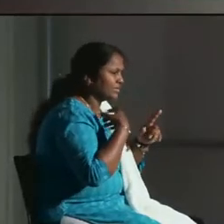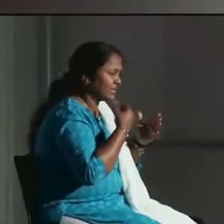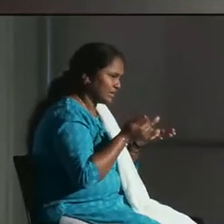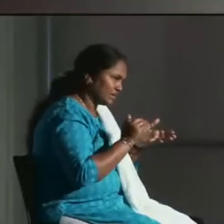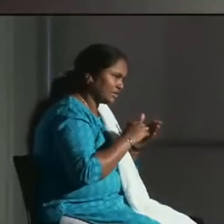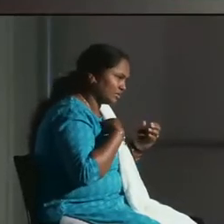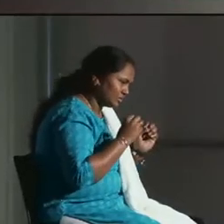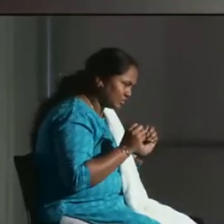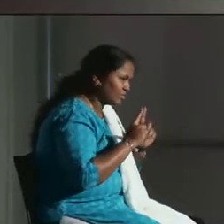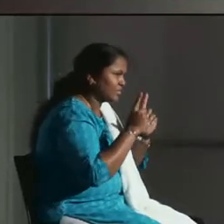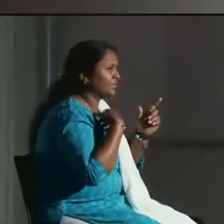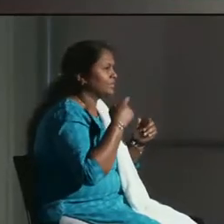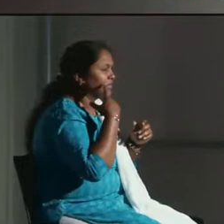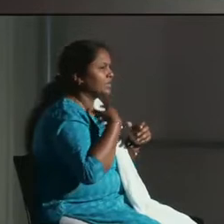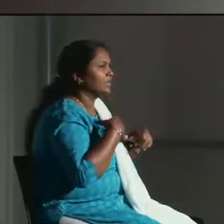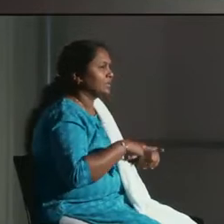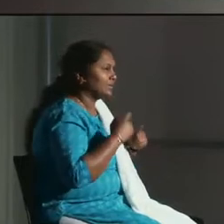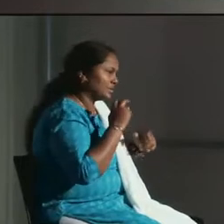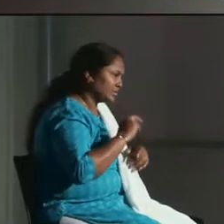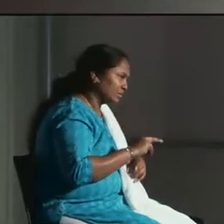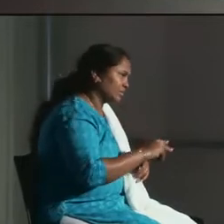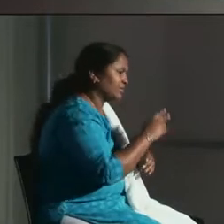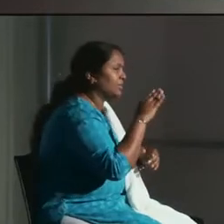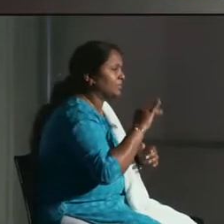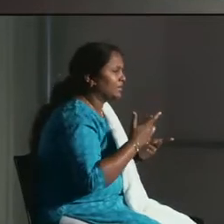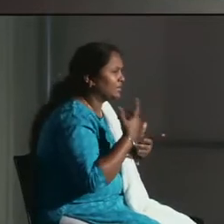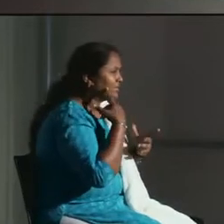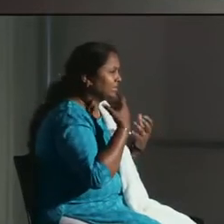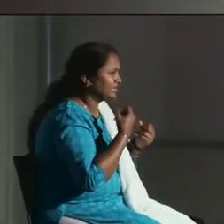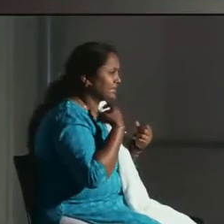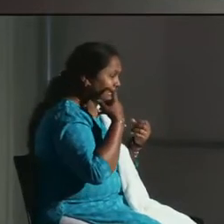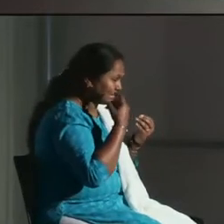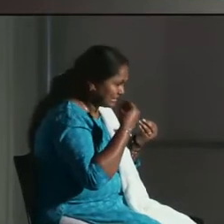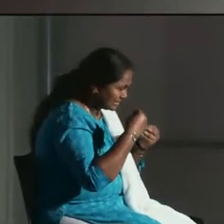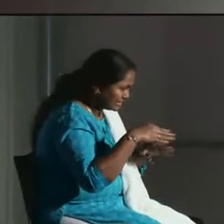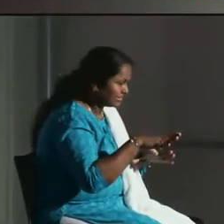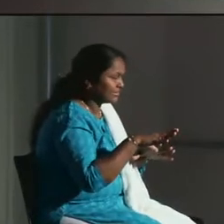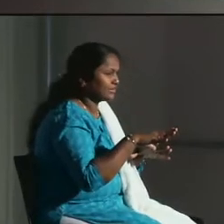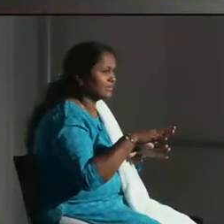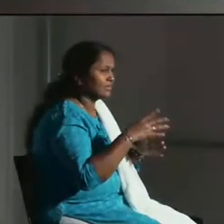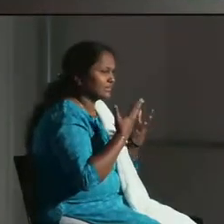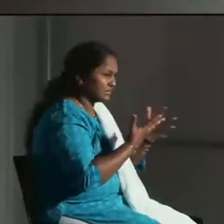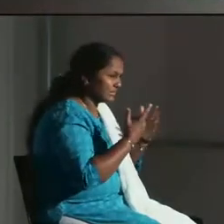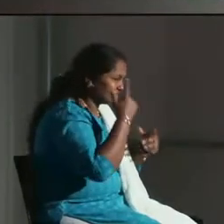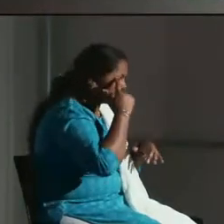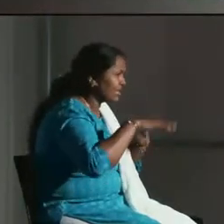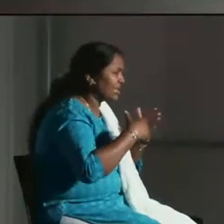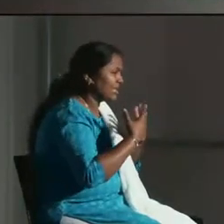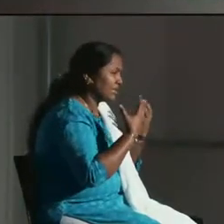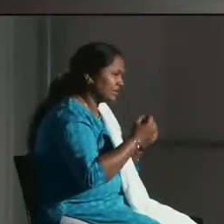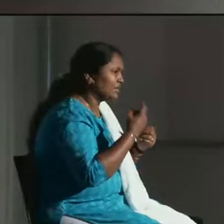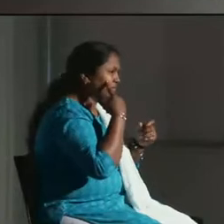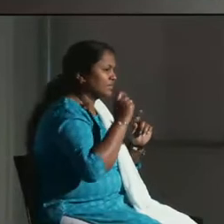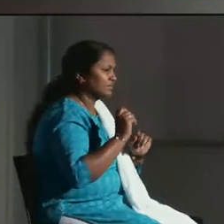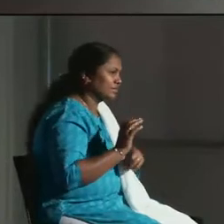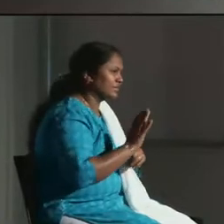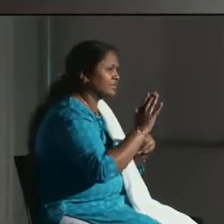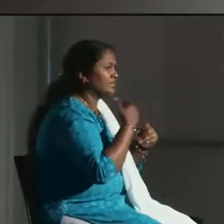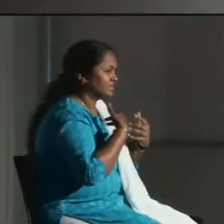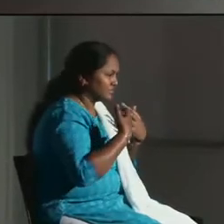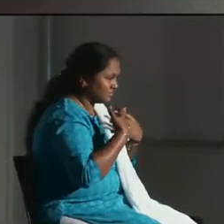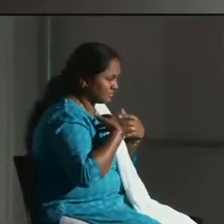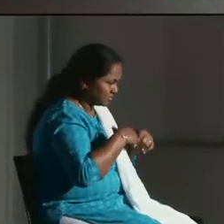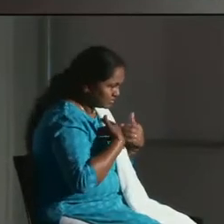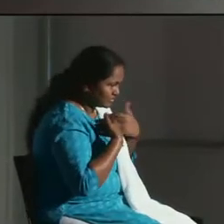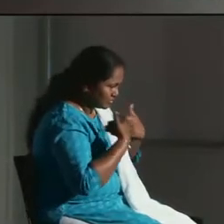up and realize it was just a dog walking by. And I just lay there thinking about the presence of fear in my own